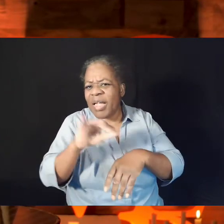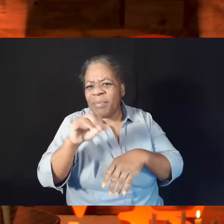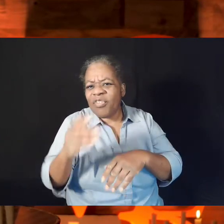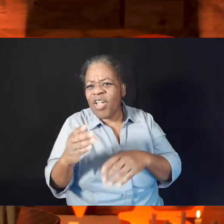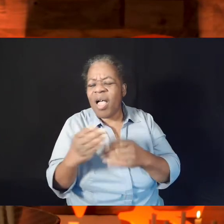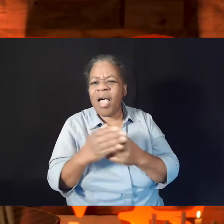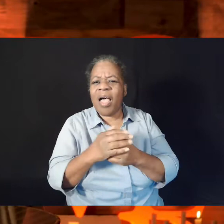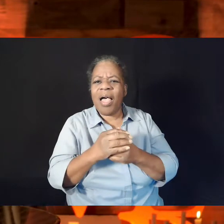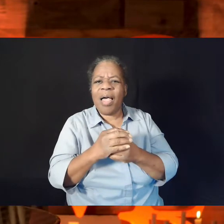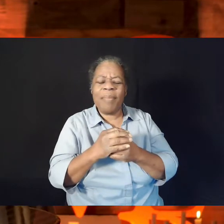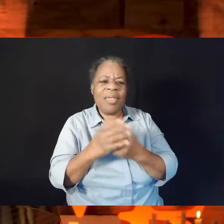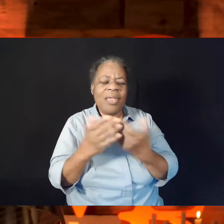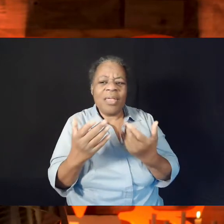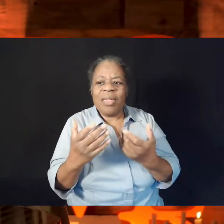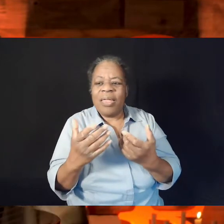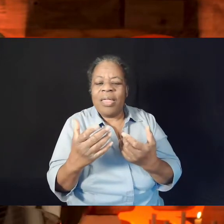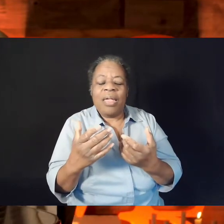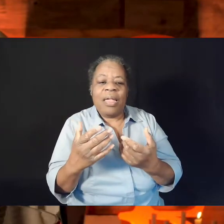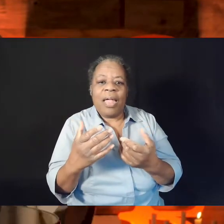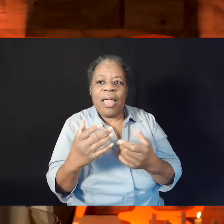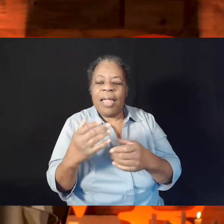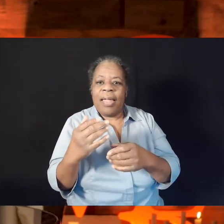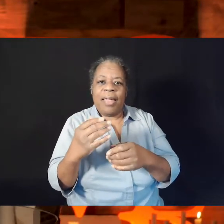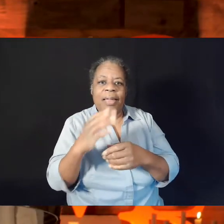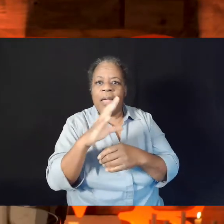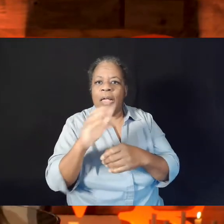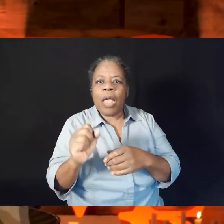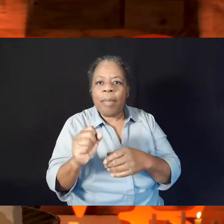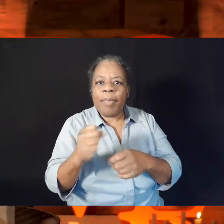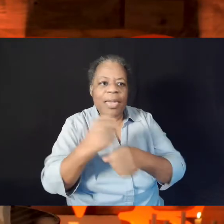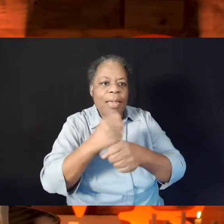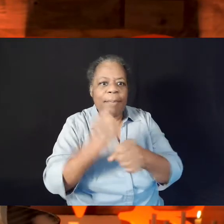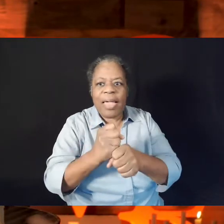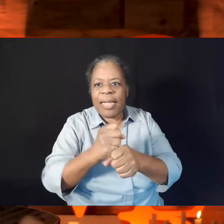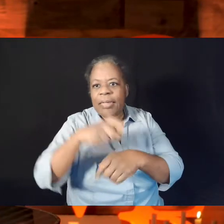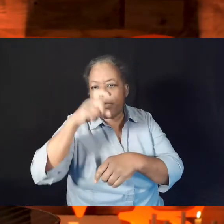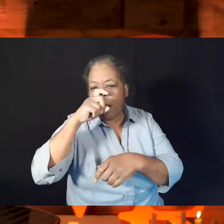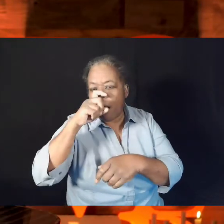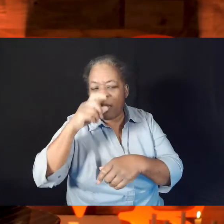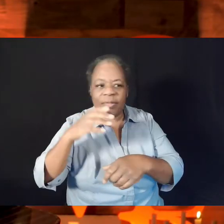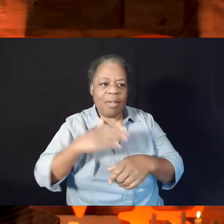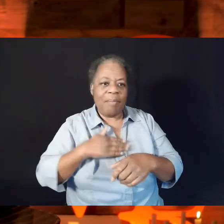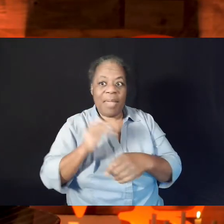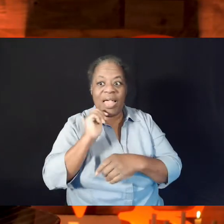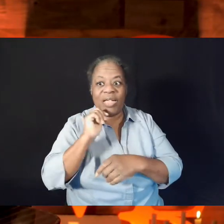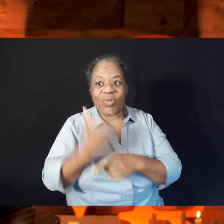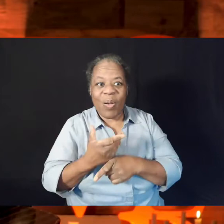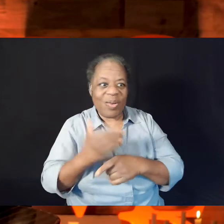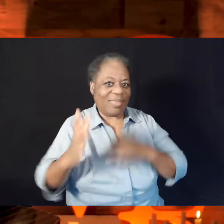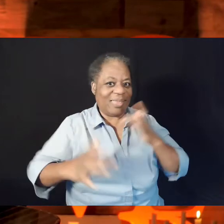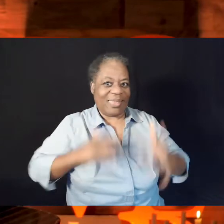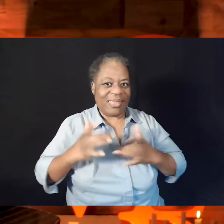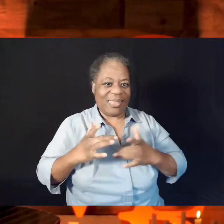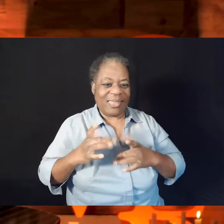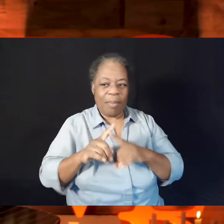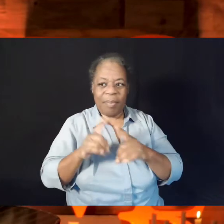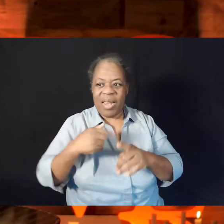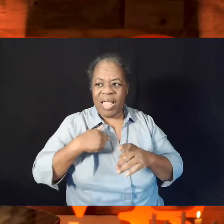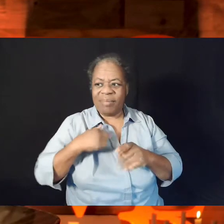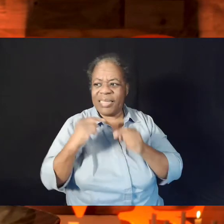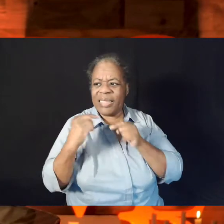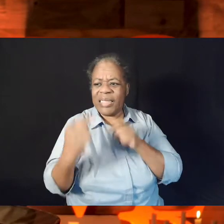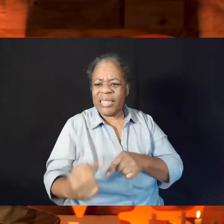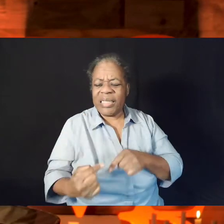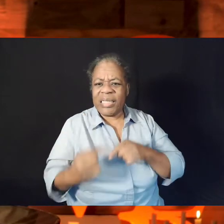makers of American Girl dolls. Now, our daughters were thrilled, but I was struggling. Had I heard